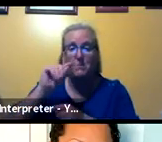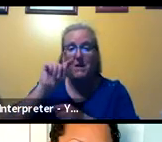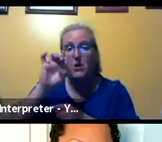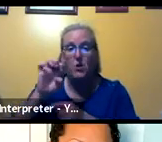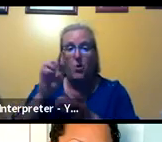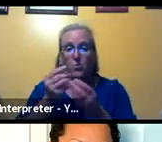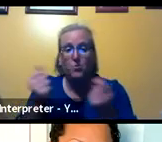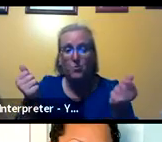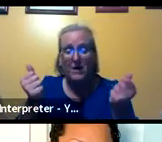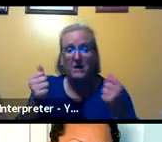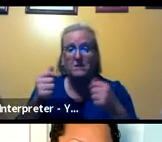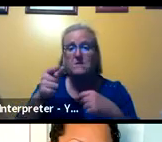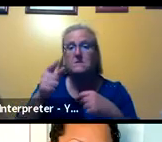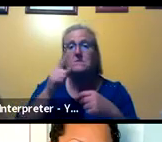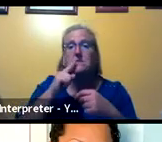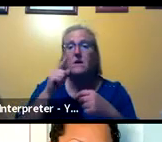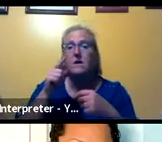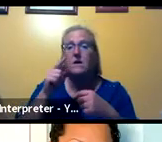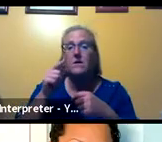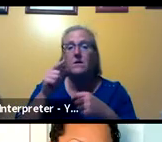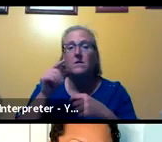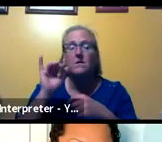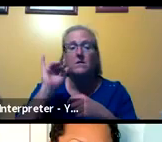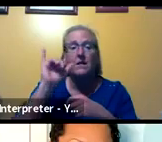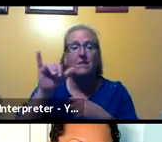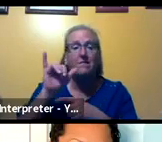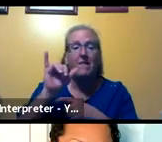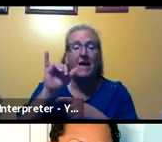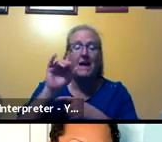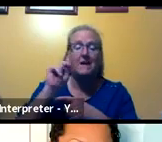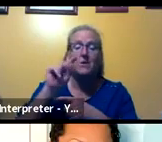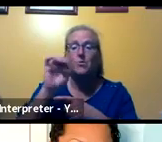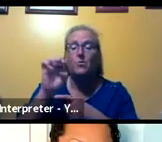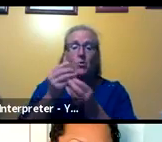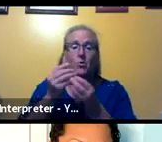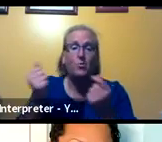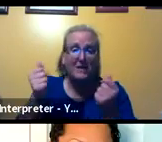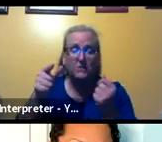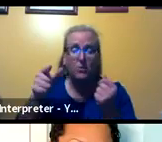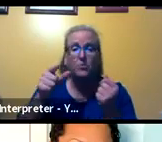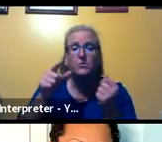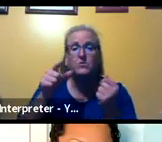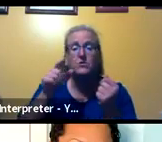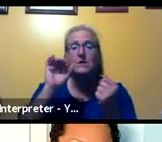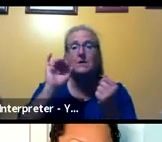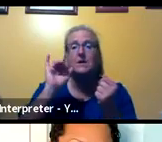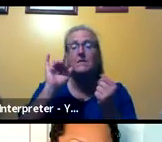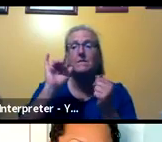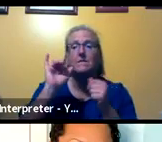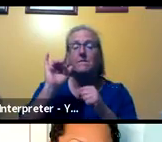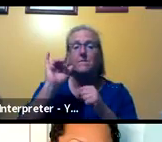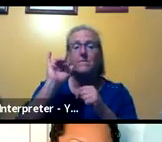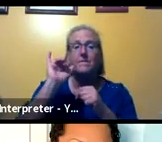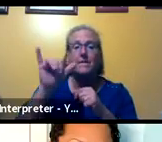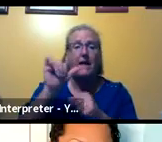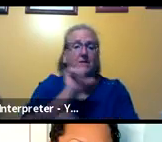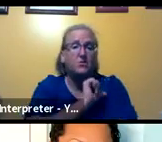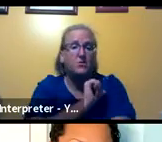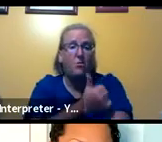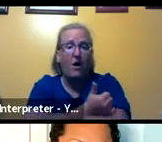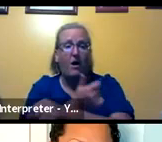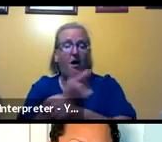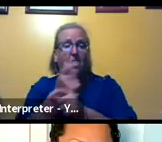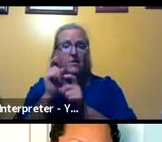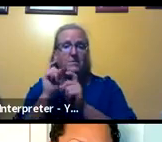Thank you. Bond anticipation note resolution is to authorize the issuance